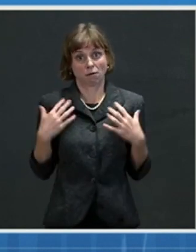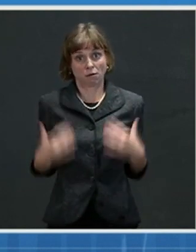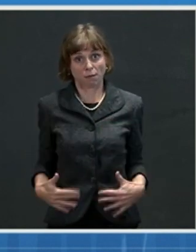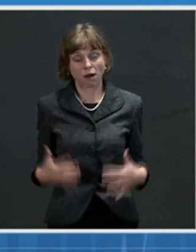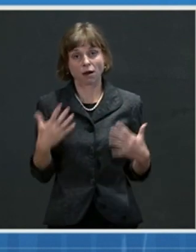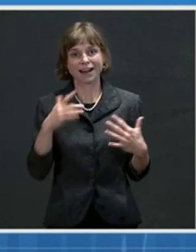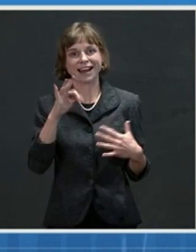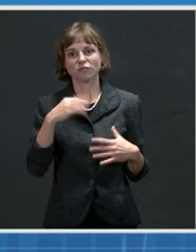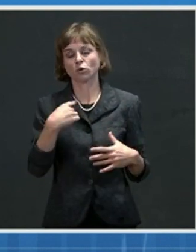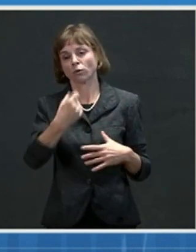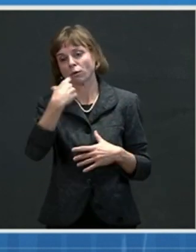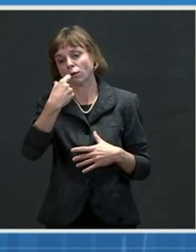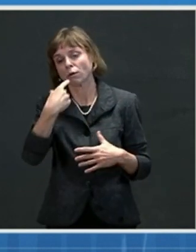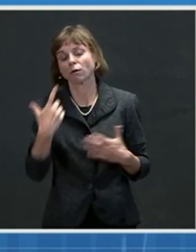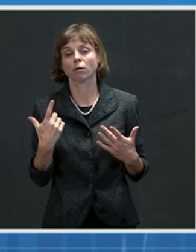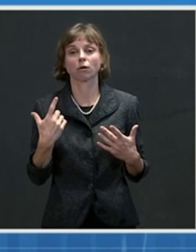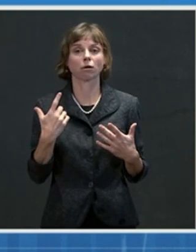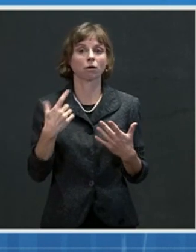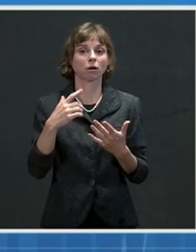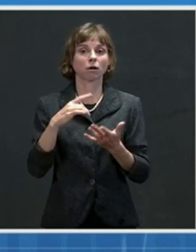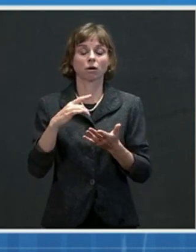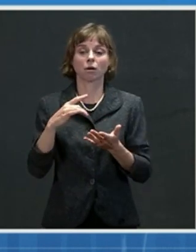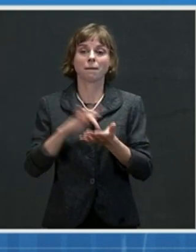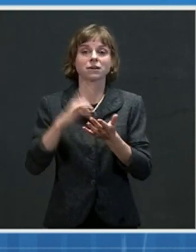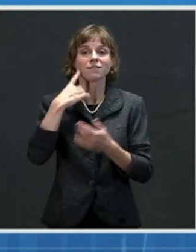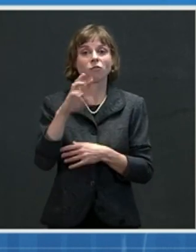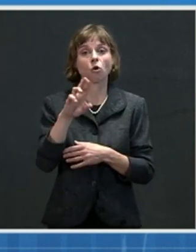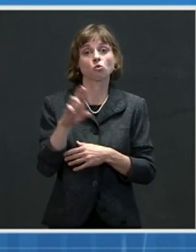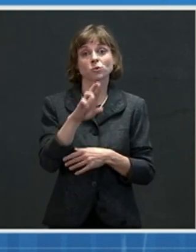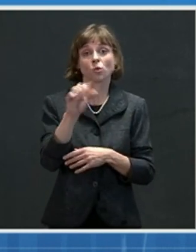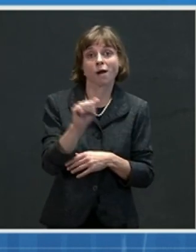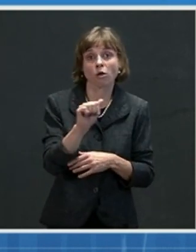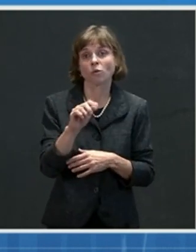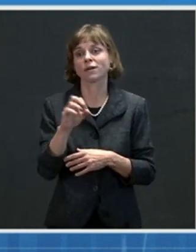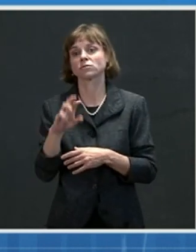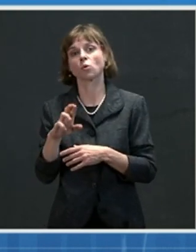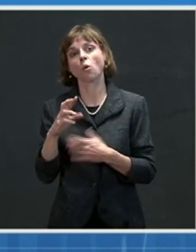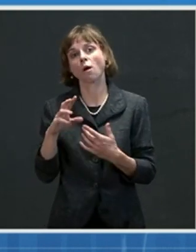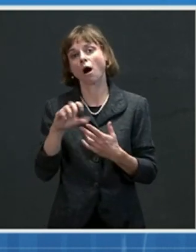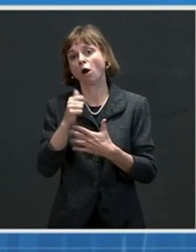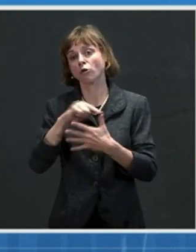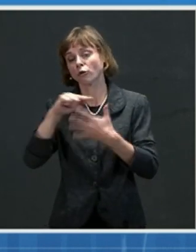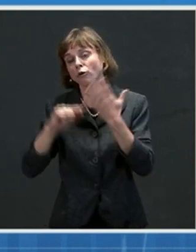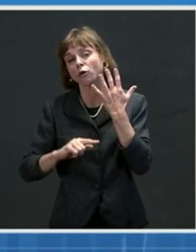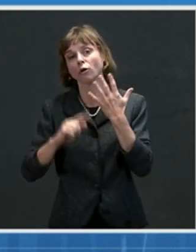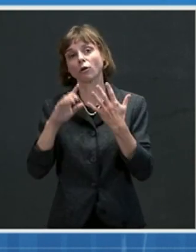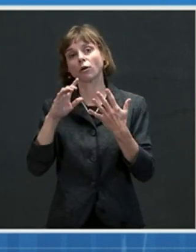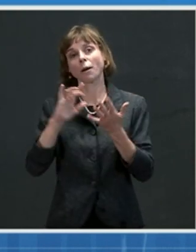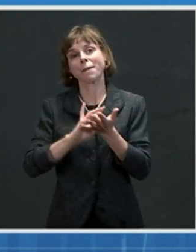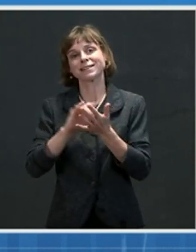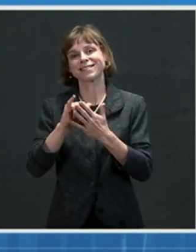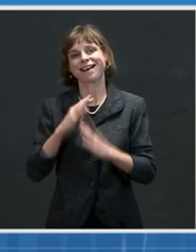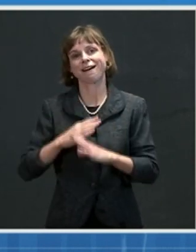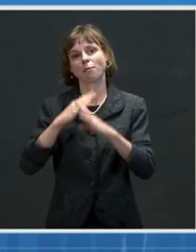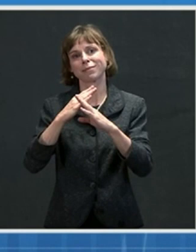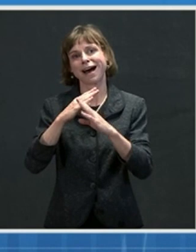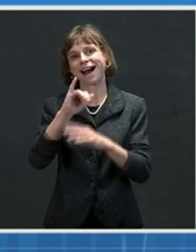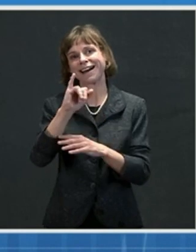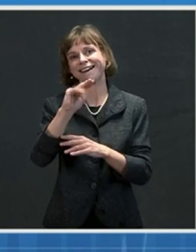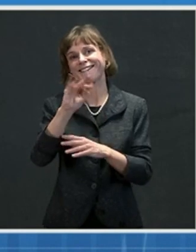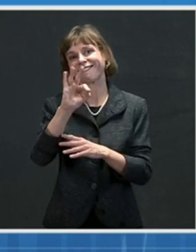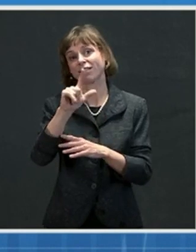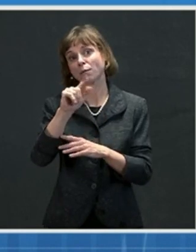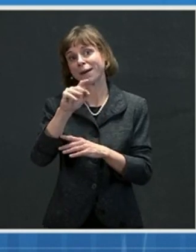for rheumatoid arthritis, or you're on some of the monoclonal antibodies that block the markers of